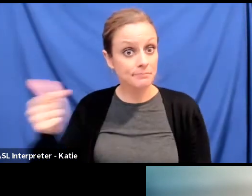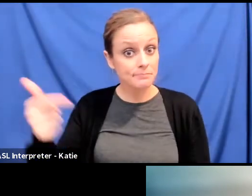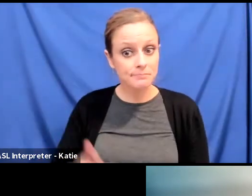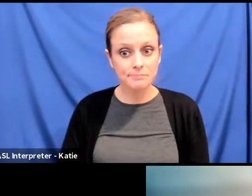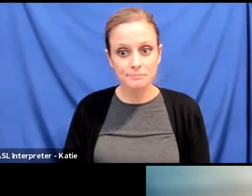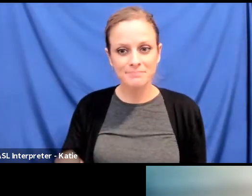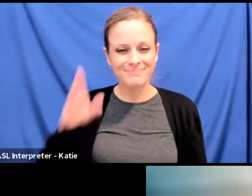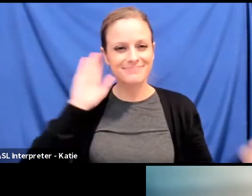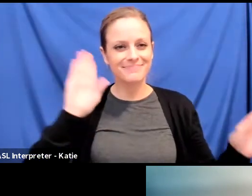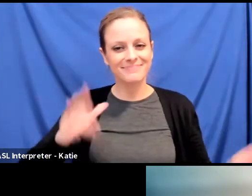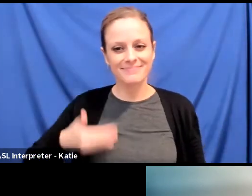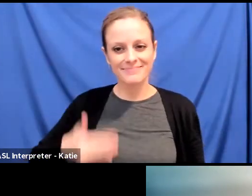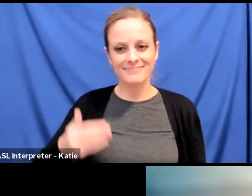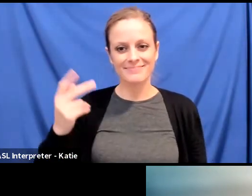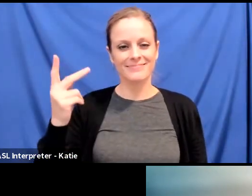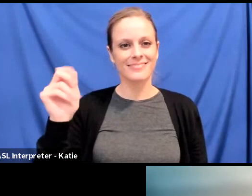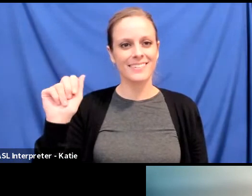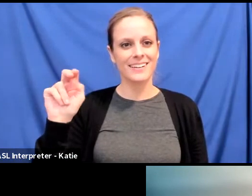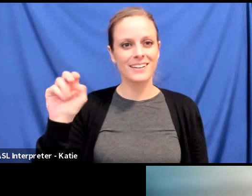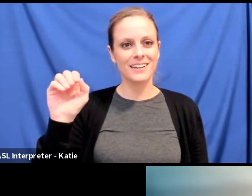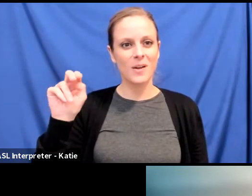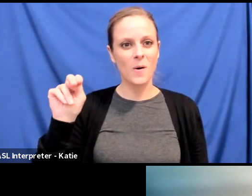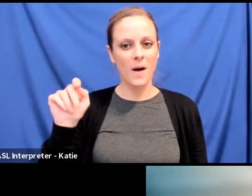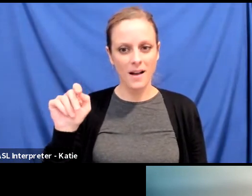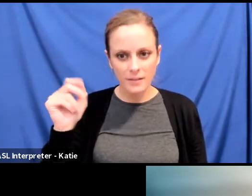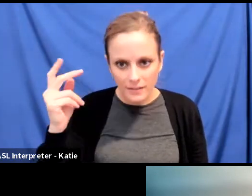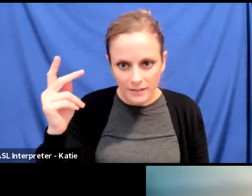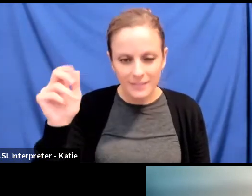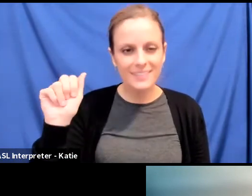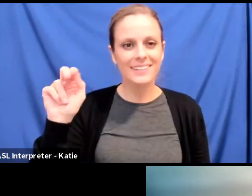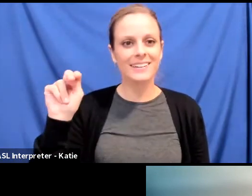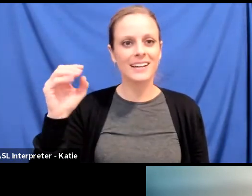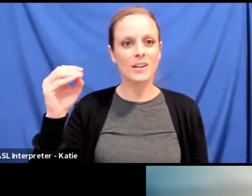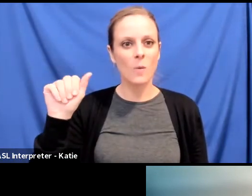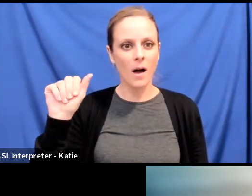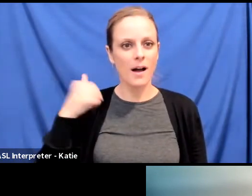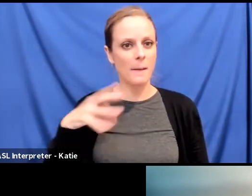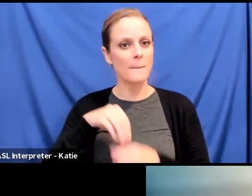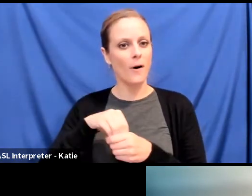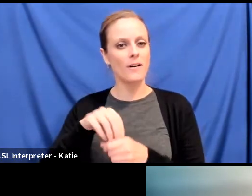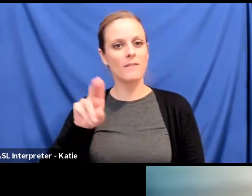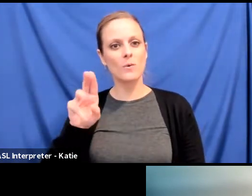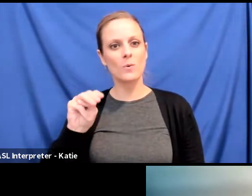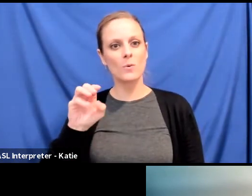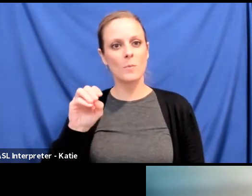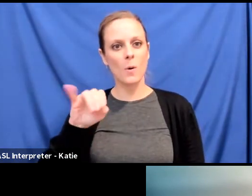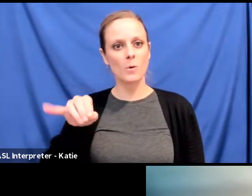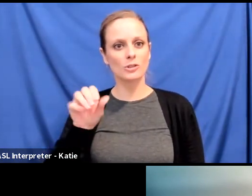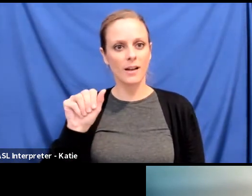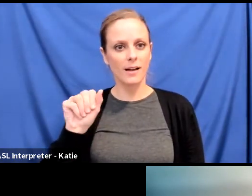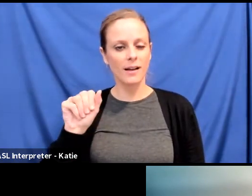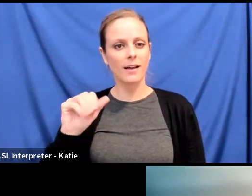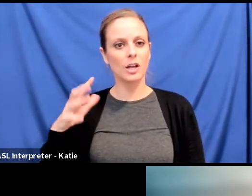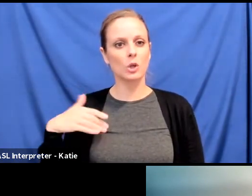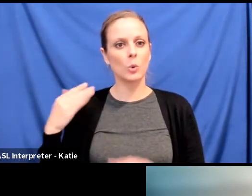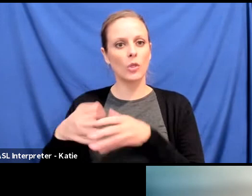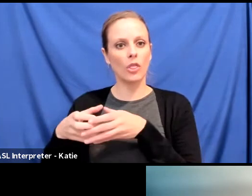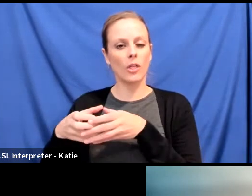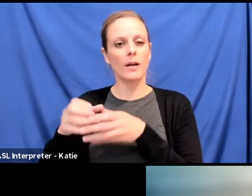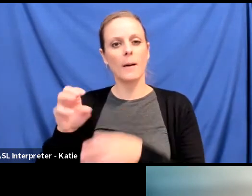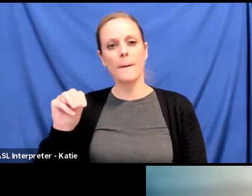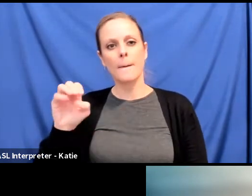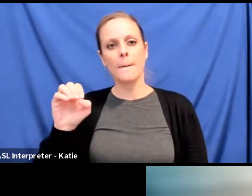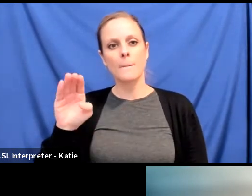Hi, everybody. I'm Kanoa. I'm part of the Umoja Health Youth Mobilizer Program.